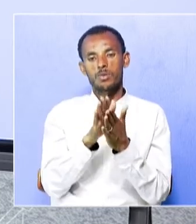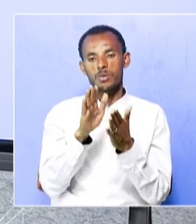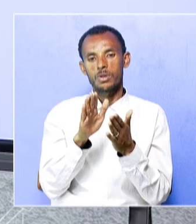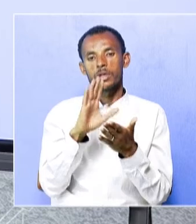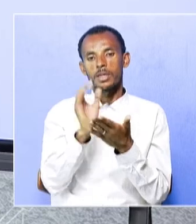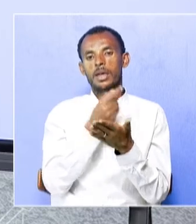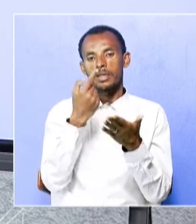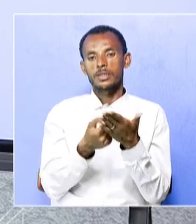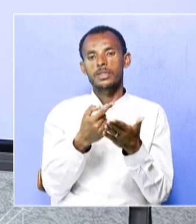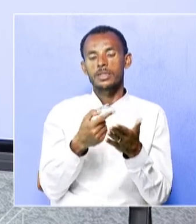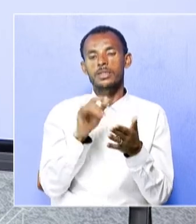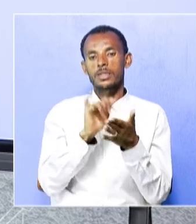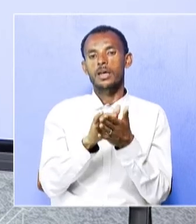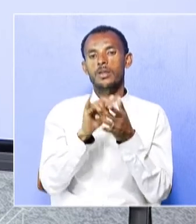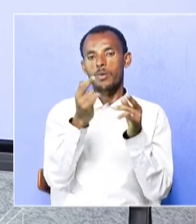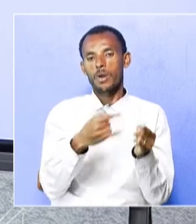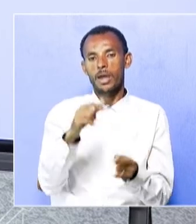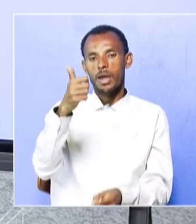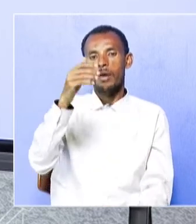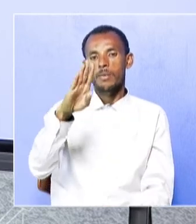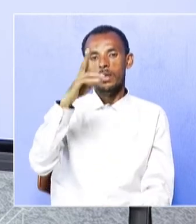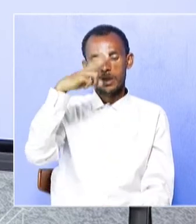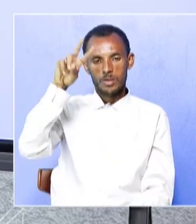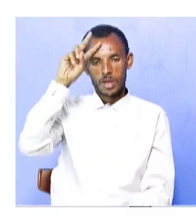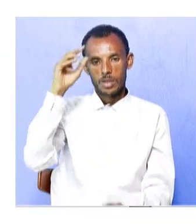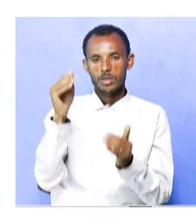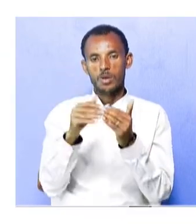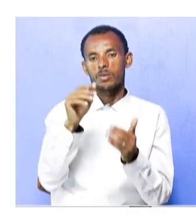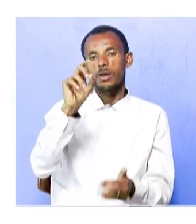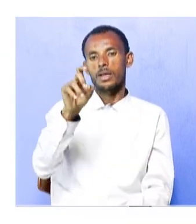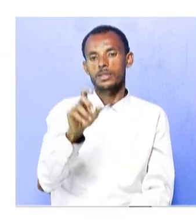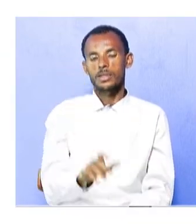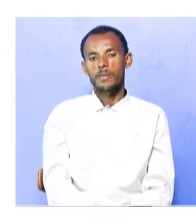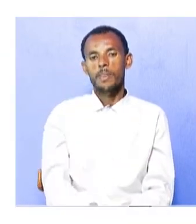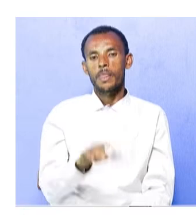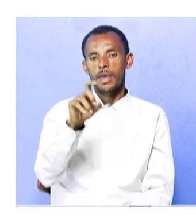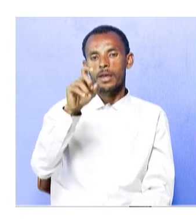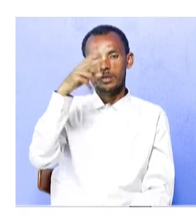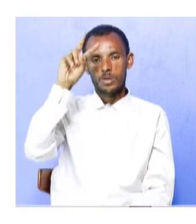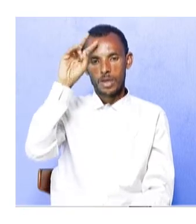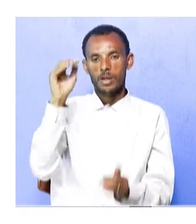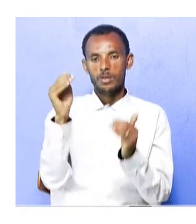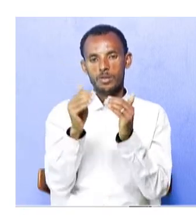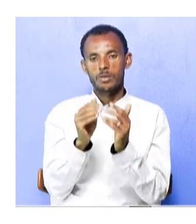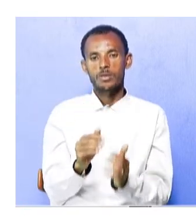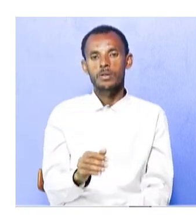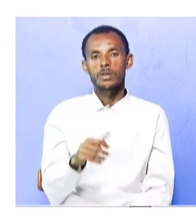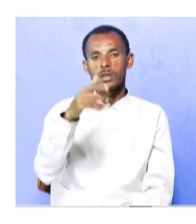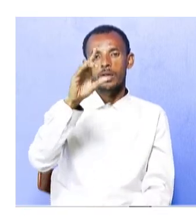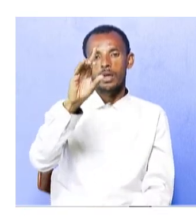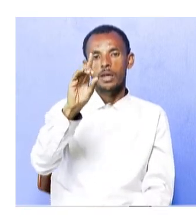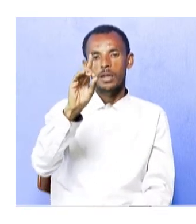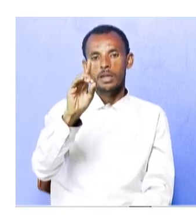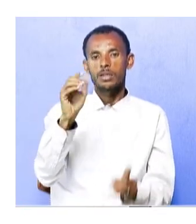that way. Now, AB square means AB is x, so x square is equal to AD